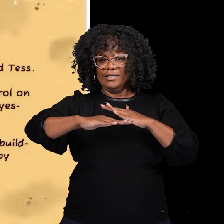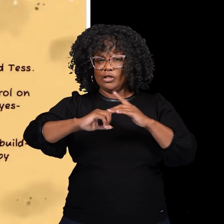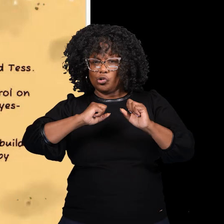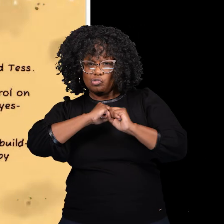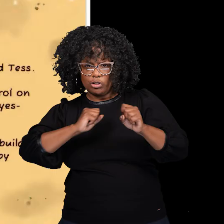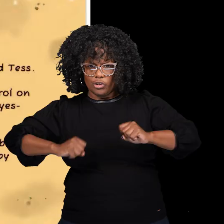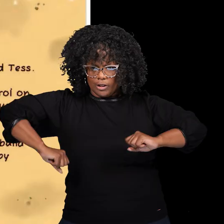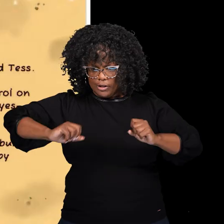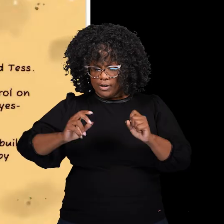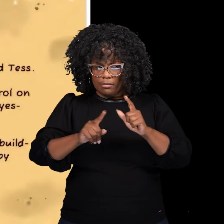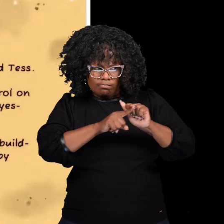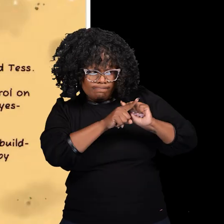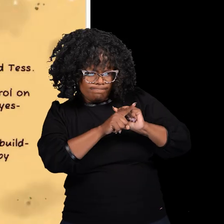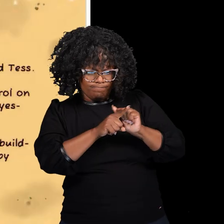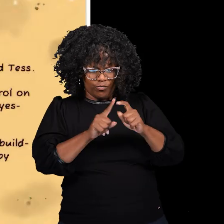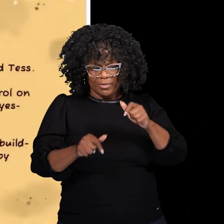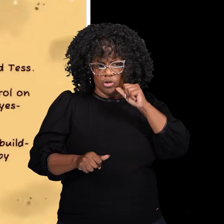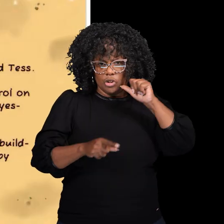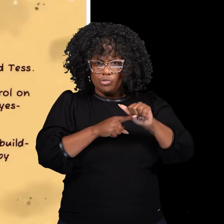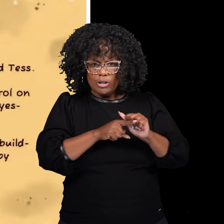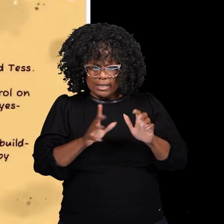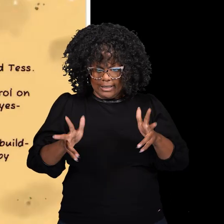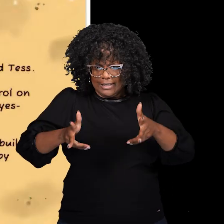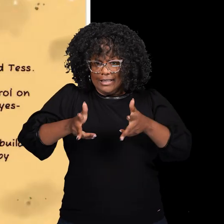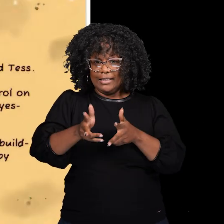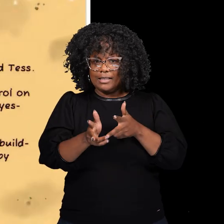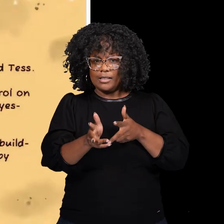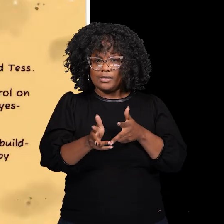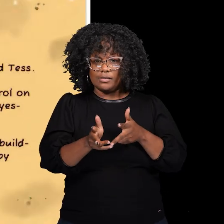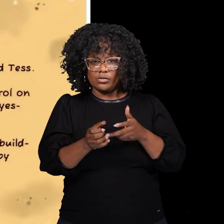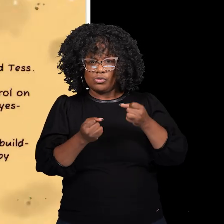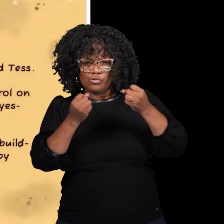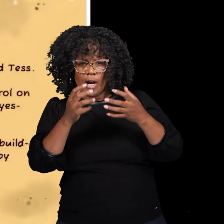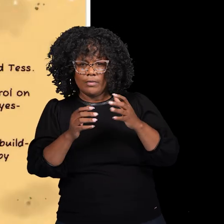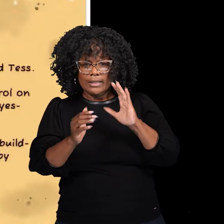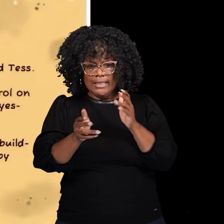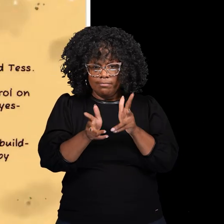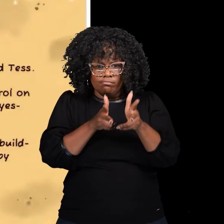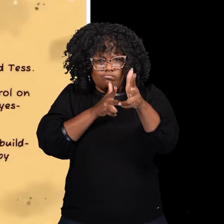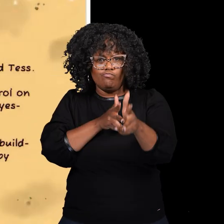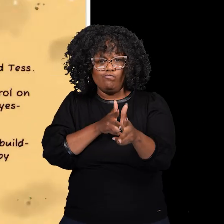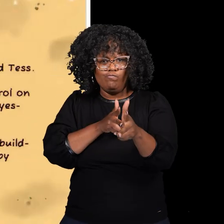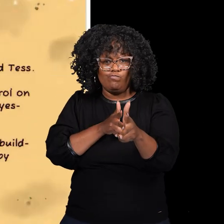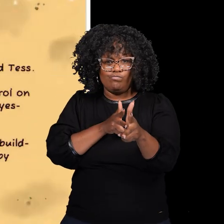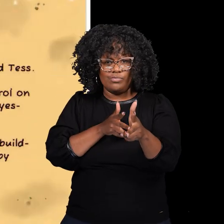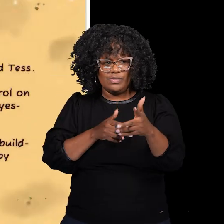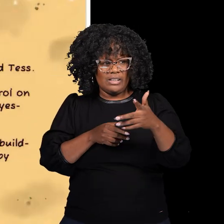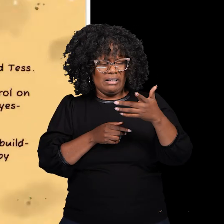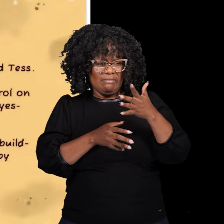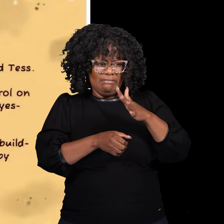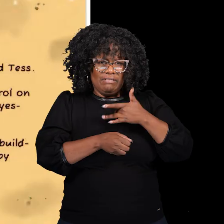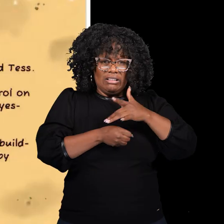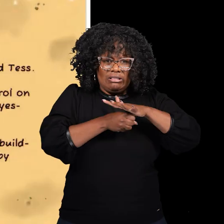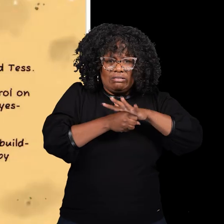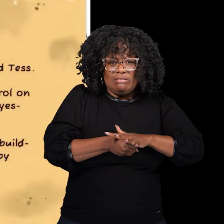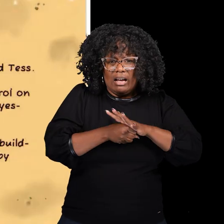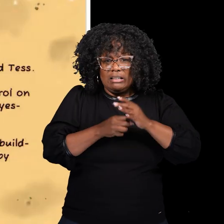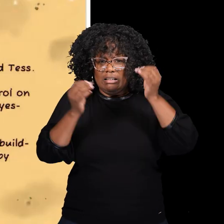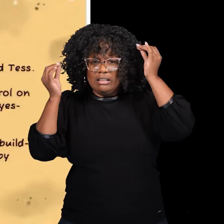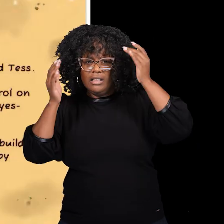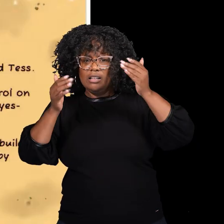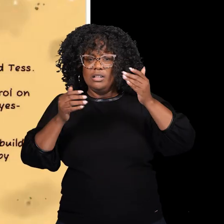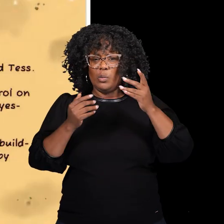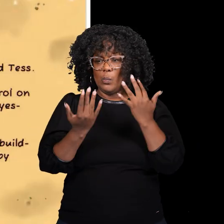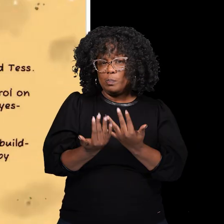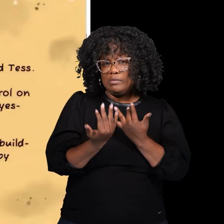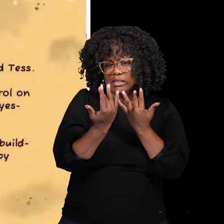ground and stretches her wheels from yesterday's training. As drivers appear ahead of her, she feels stress building under